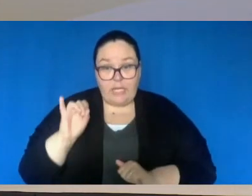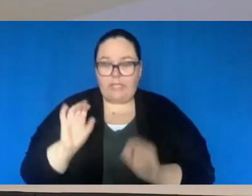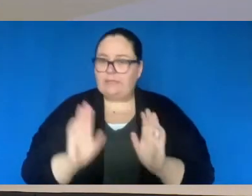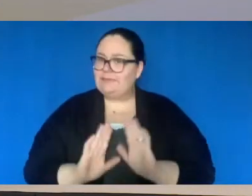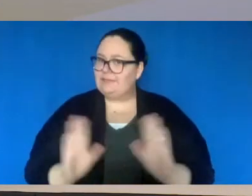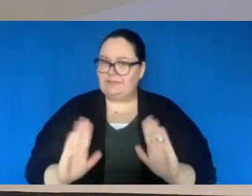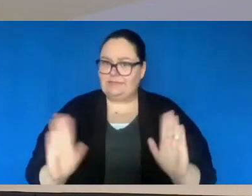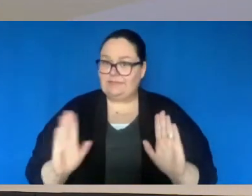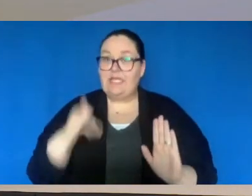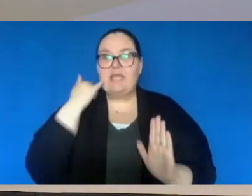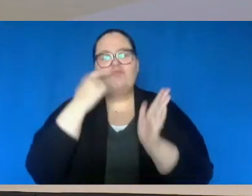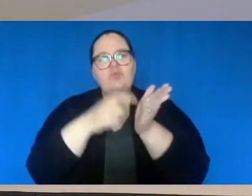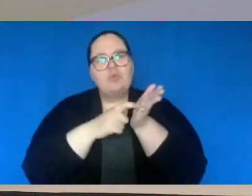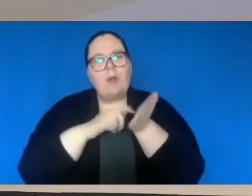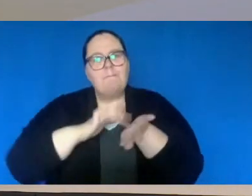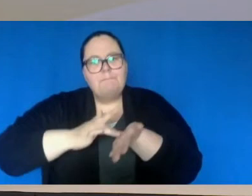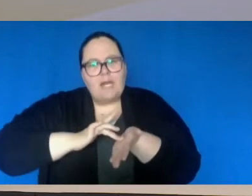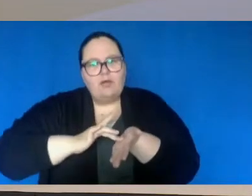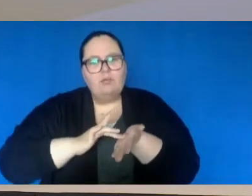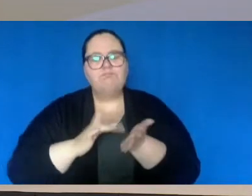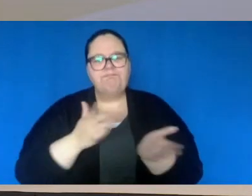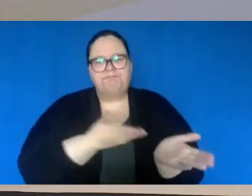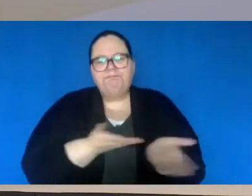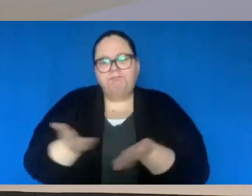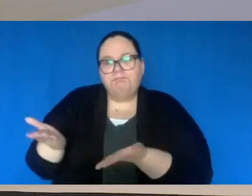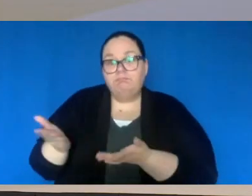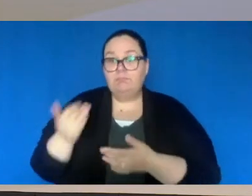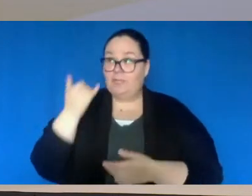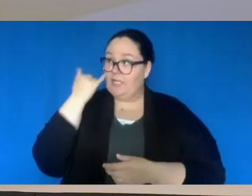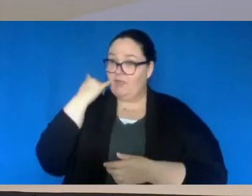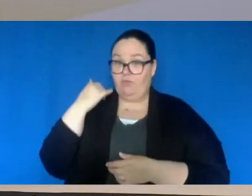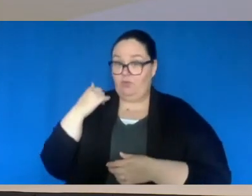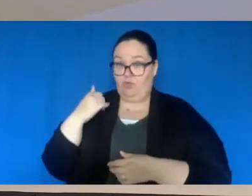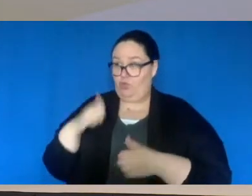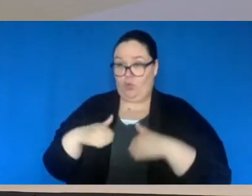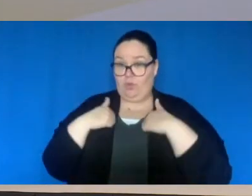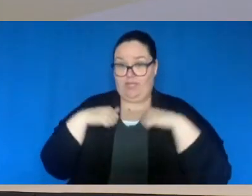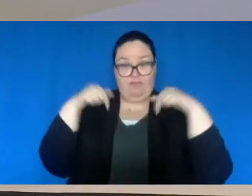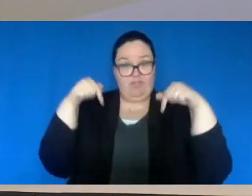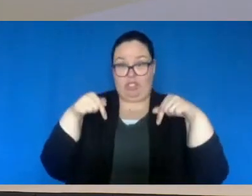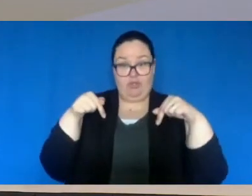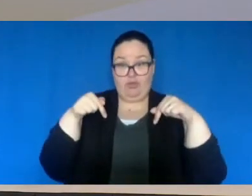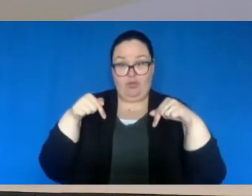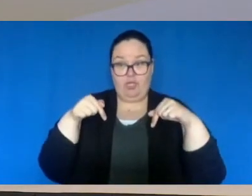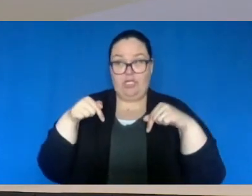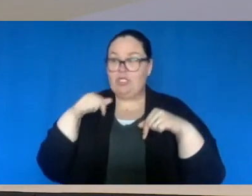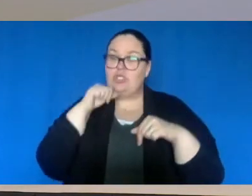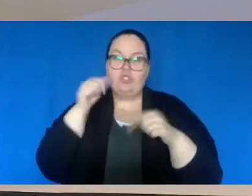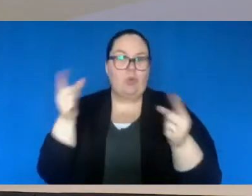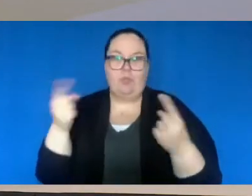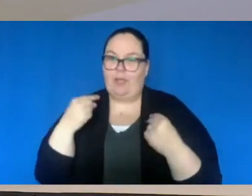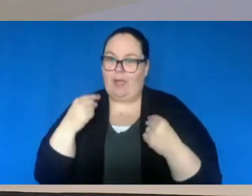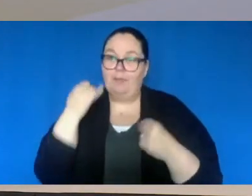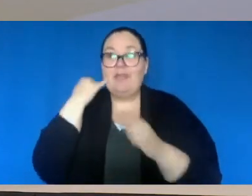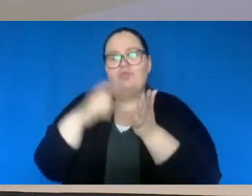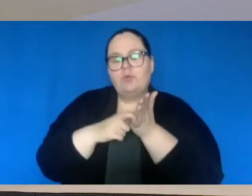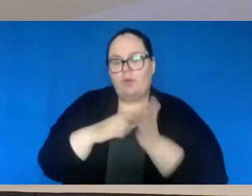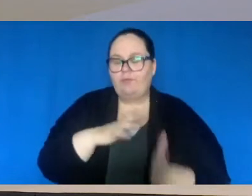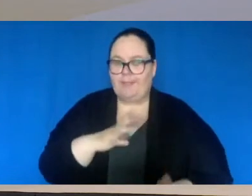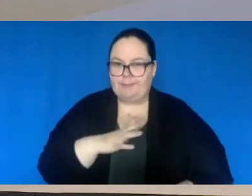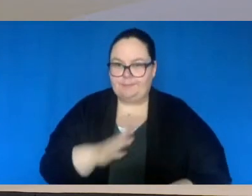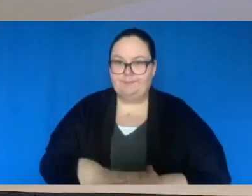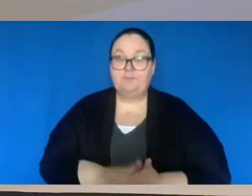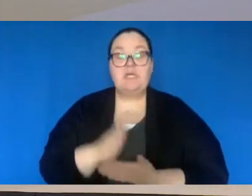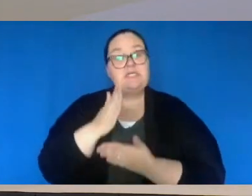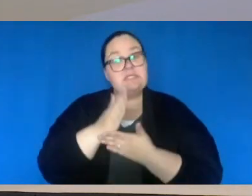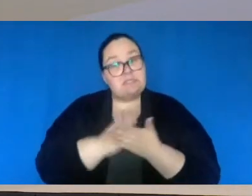necessary. People living outside of PEI should not travel here unless it is absolutely necessary. Some travel to